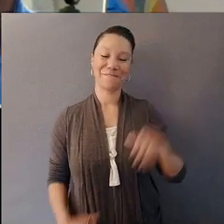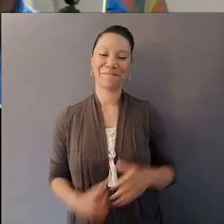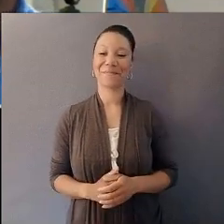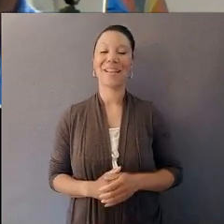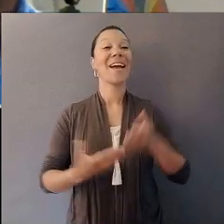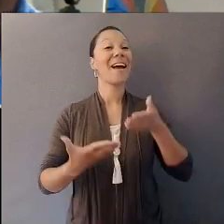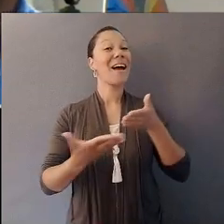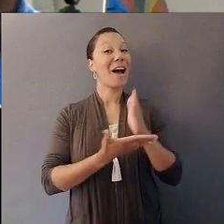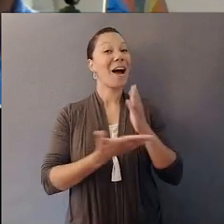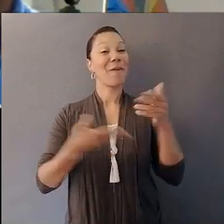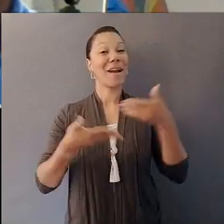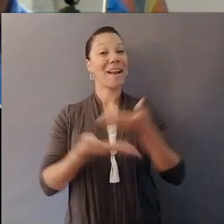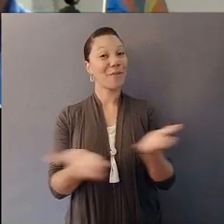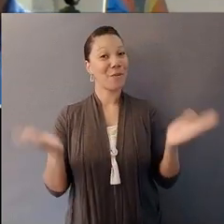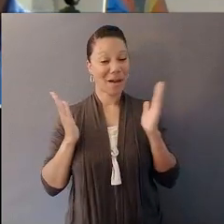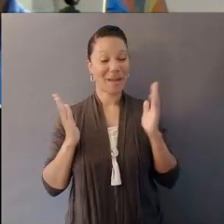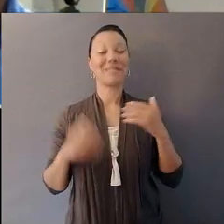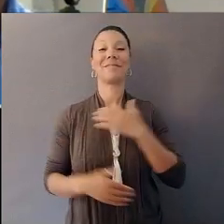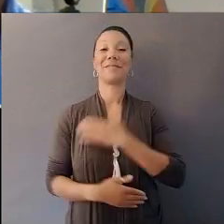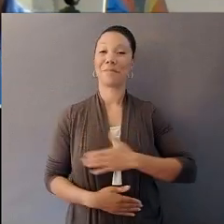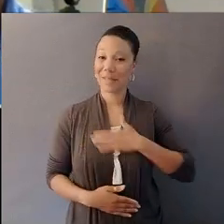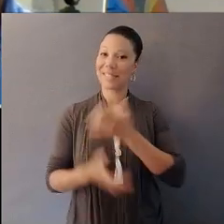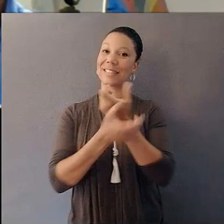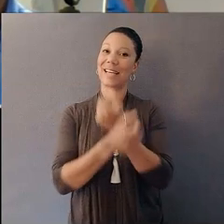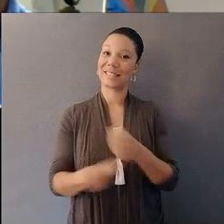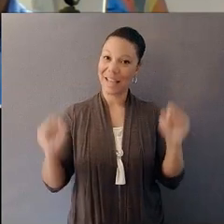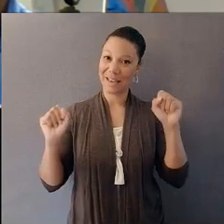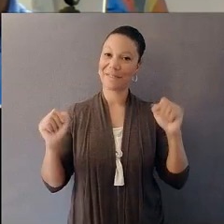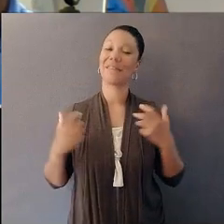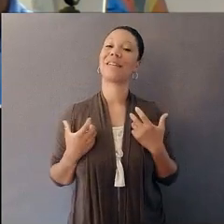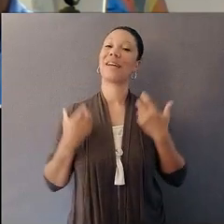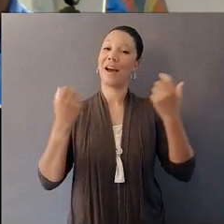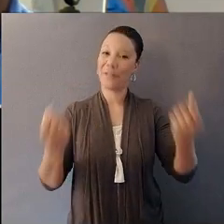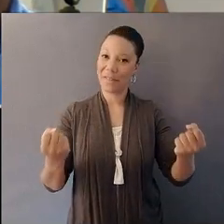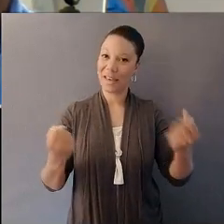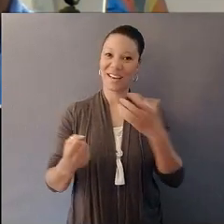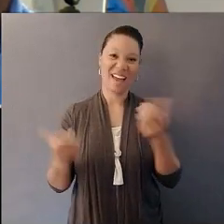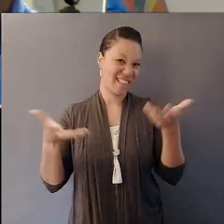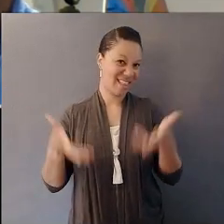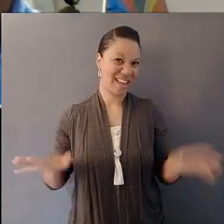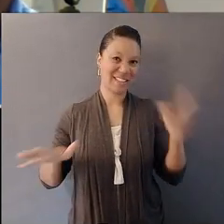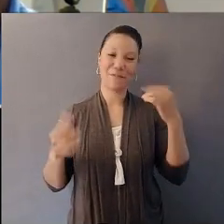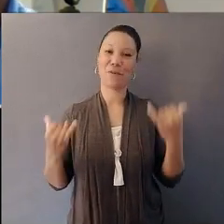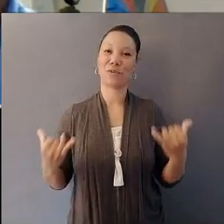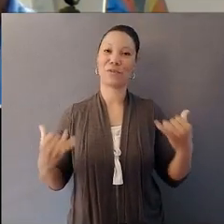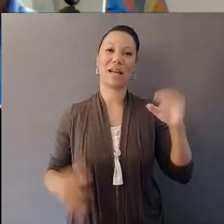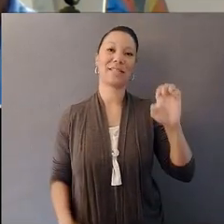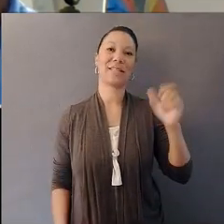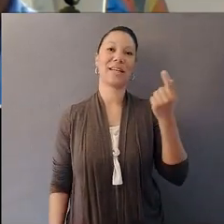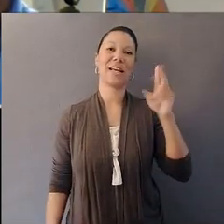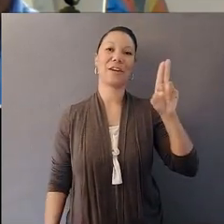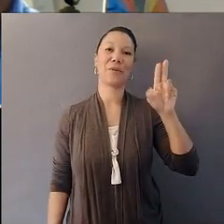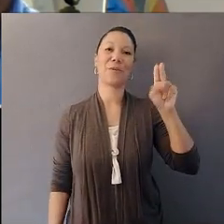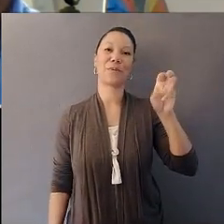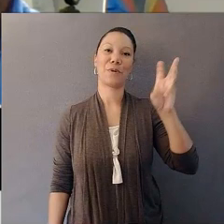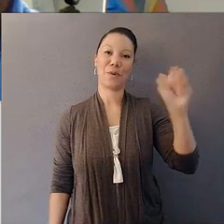So please stay safe and stay healthy. That's it for today's edition of EGU News. Make